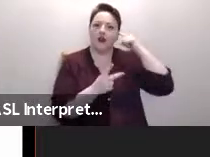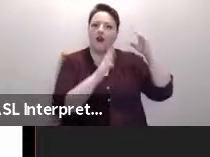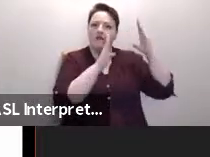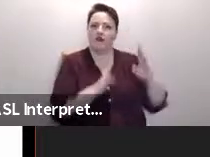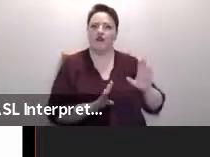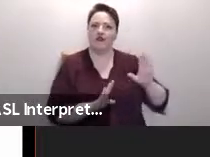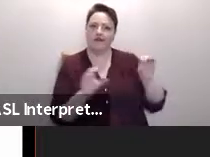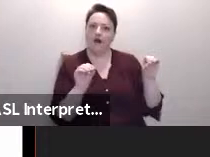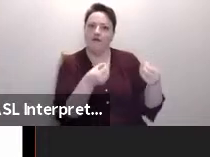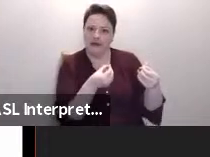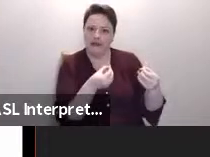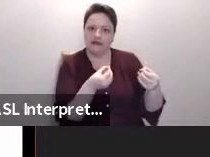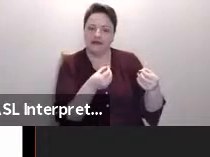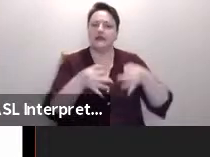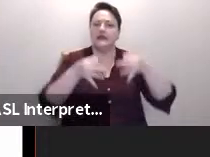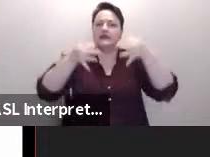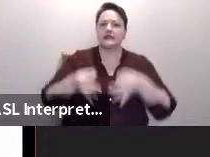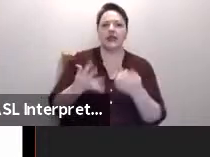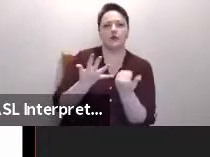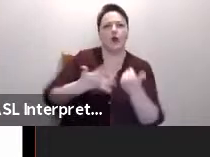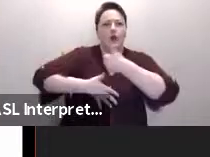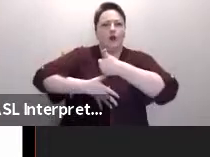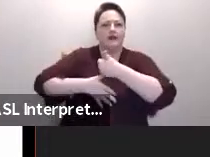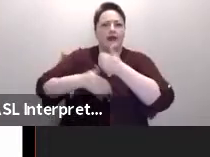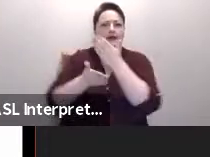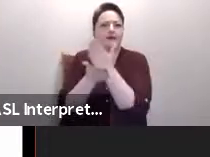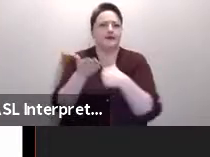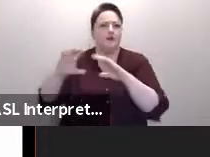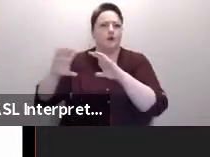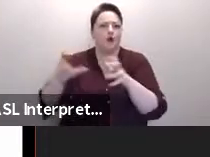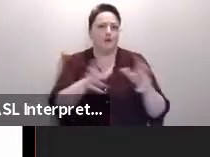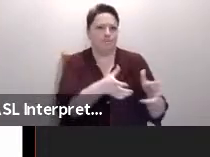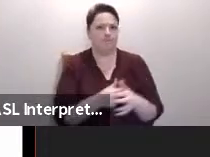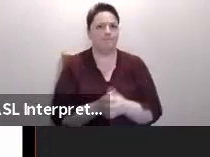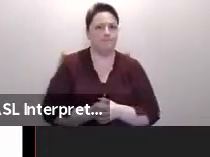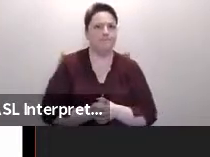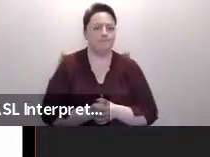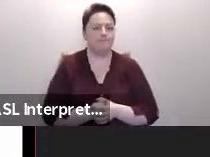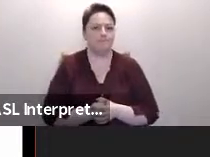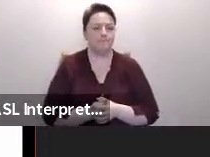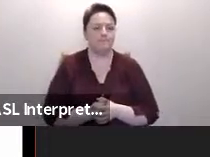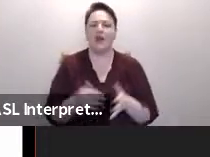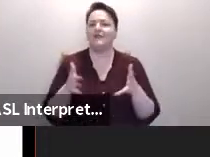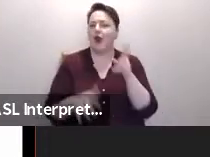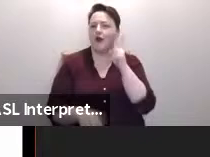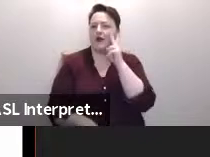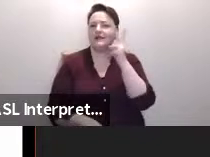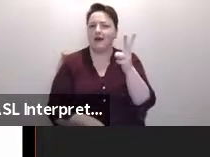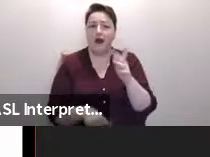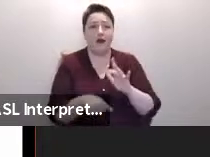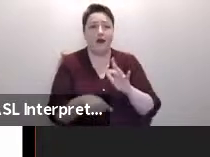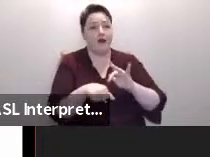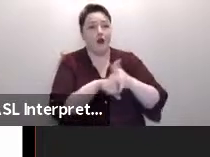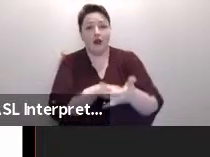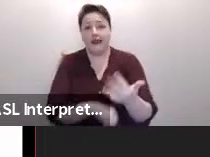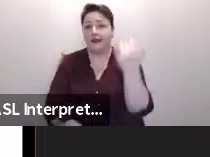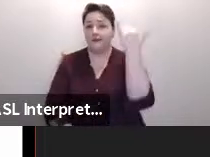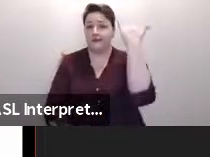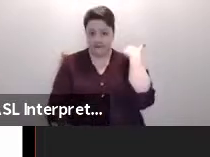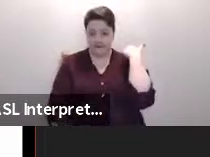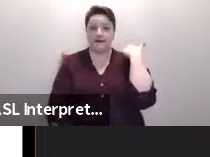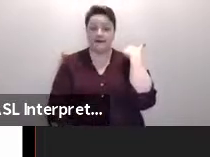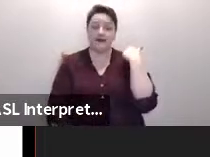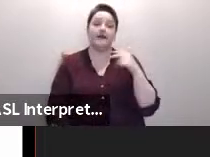have decided to prioritize certain groups. As you probably saw early on, the vaccine was initially